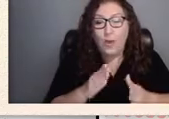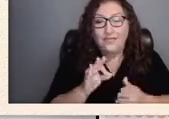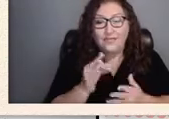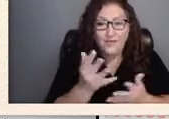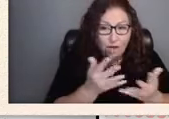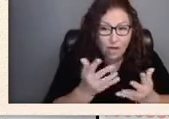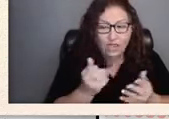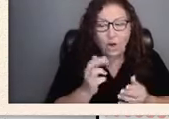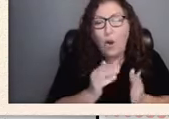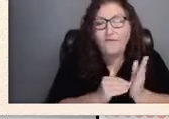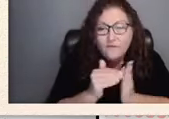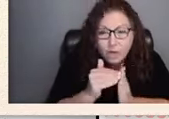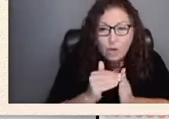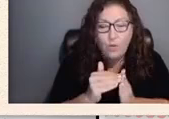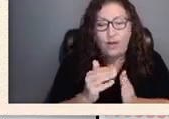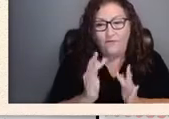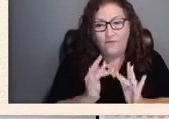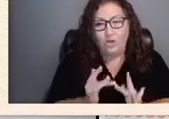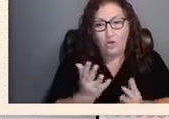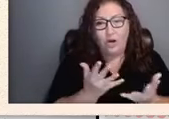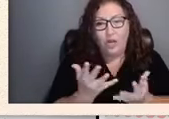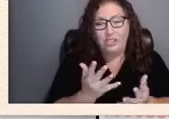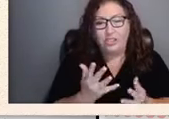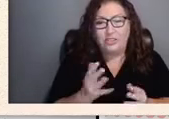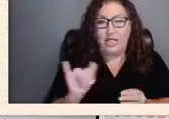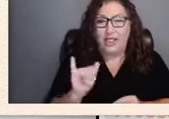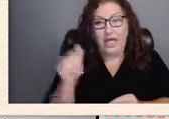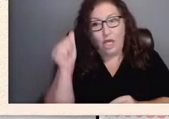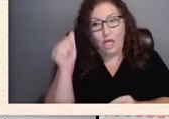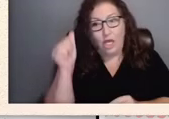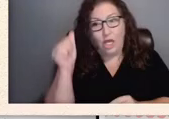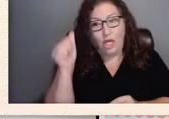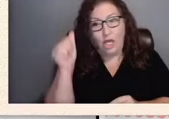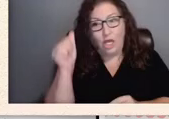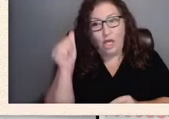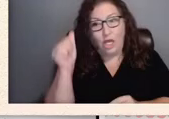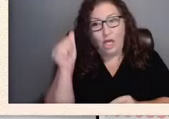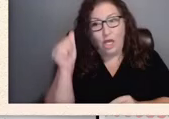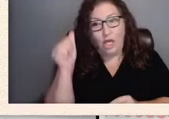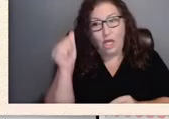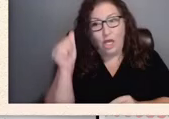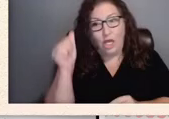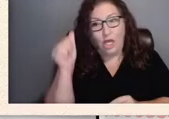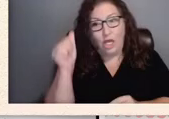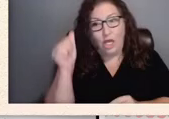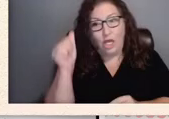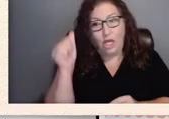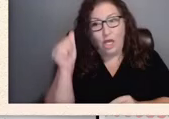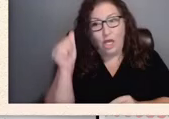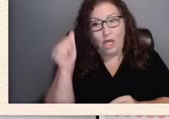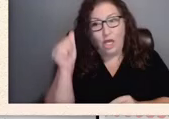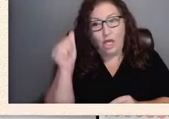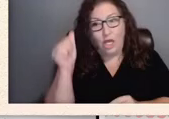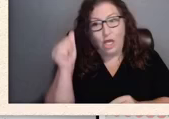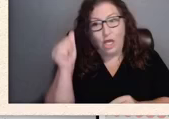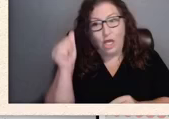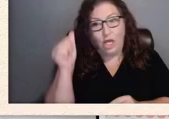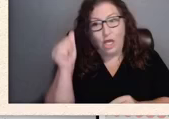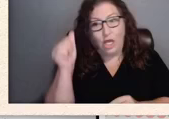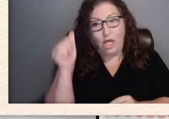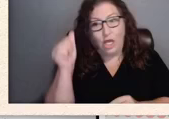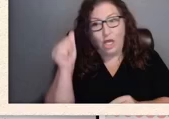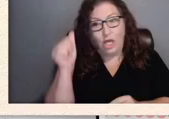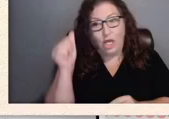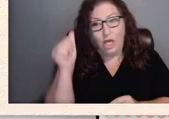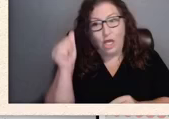frequent virtual interactions as maybe we as adults might have, that might help bridge the gap a little bit more. We know that meaningful events have often